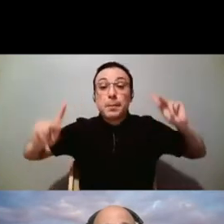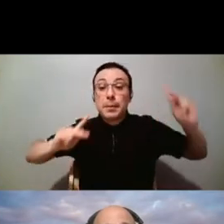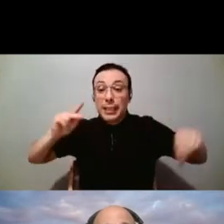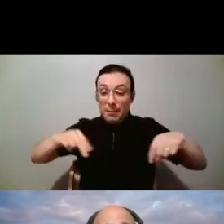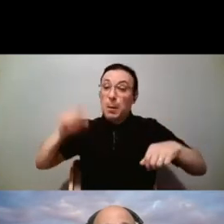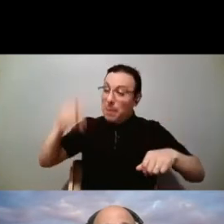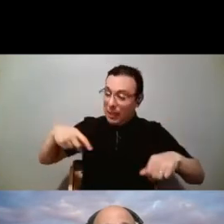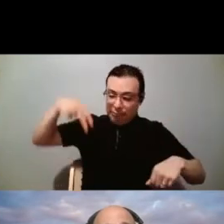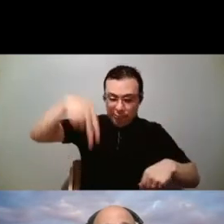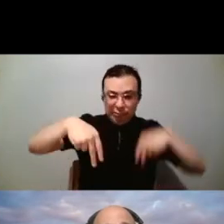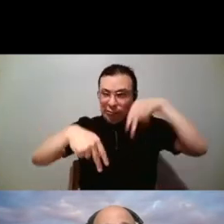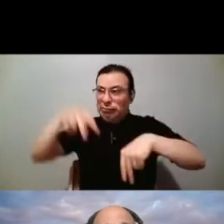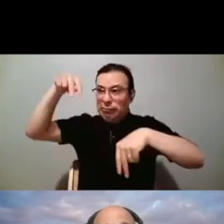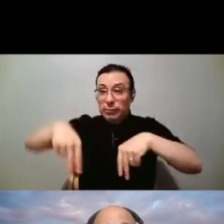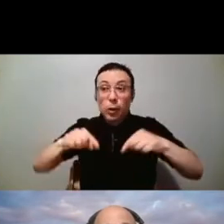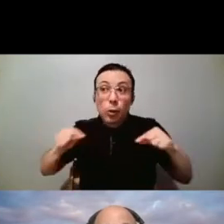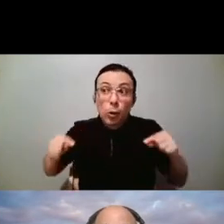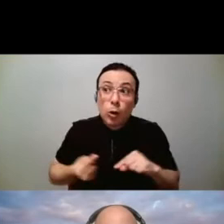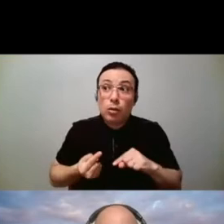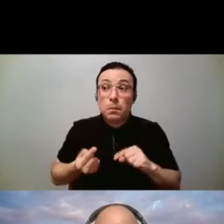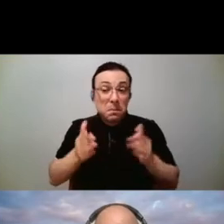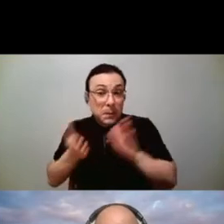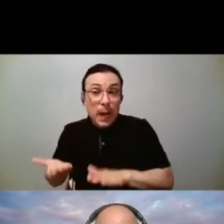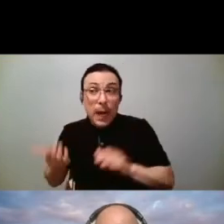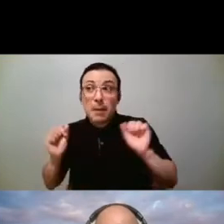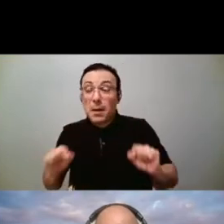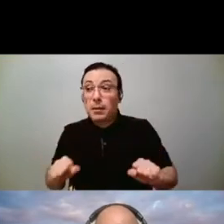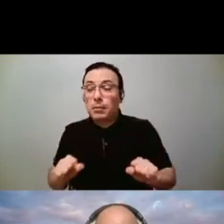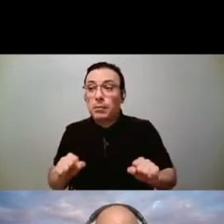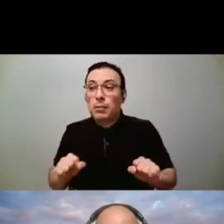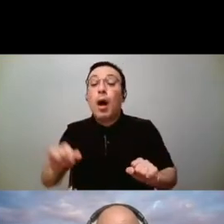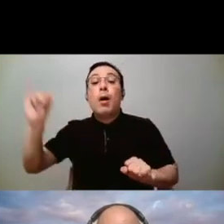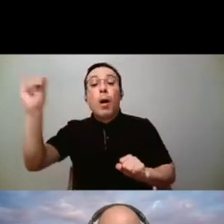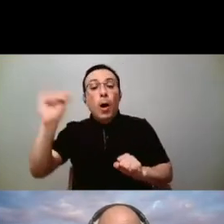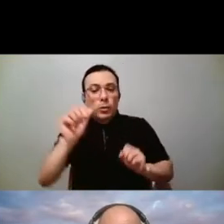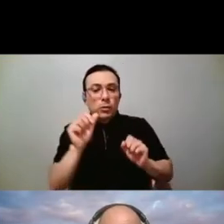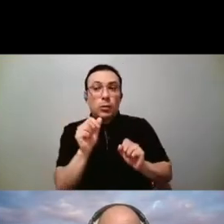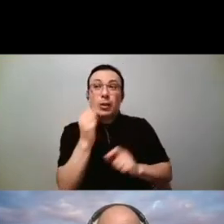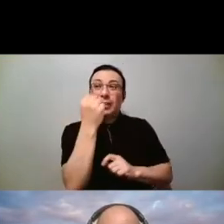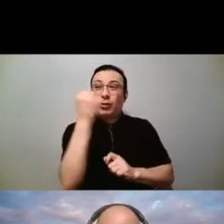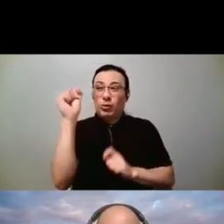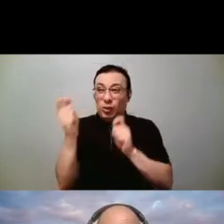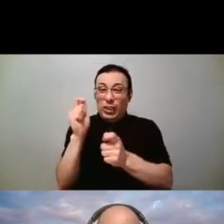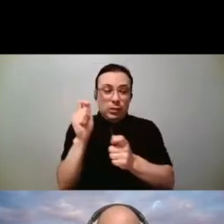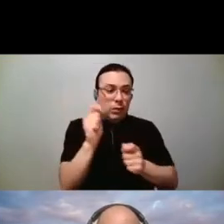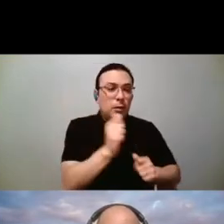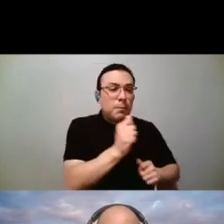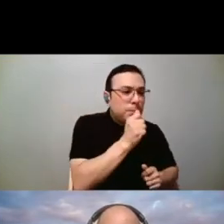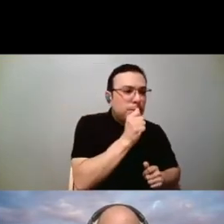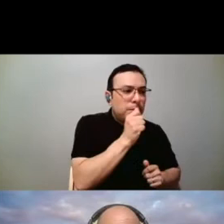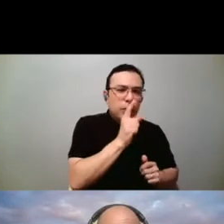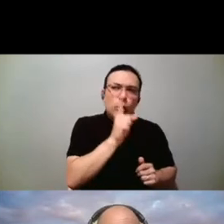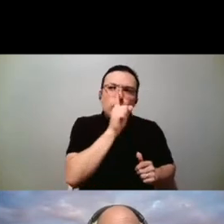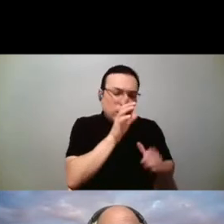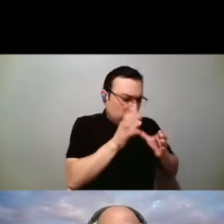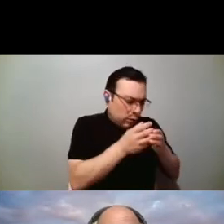line, but can also be private, intimate, internal, and maybe